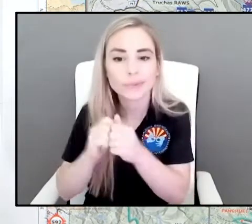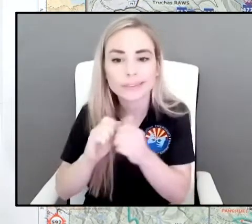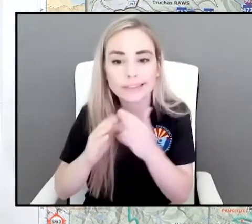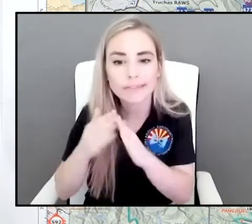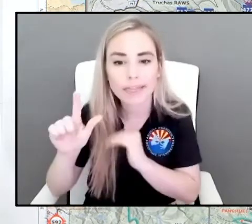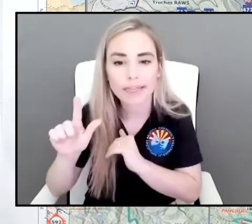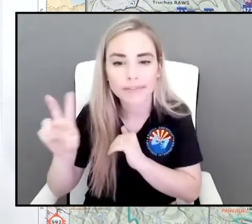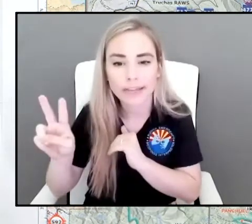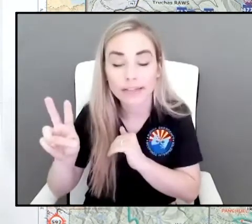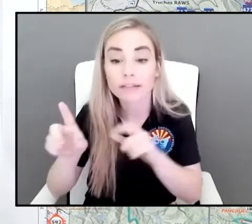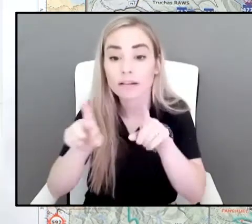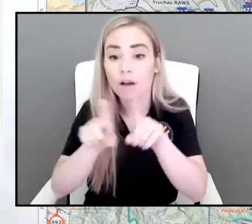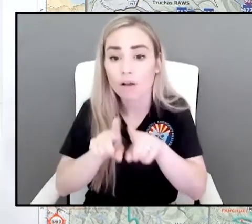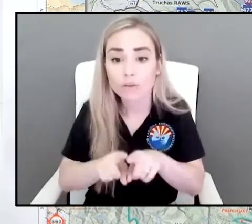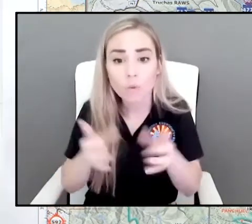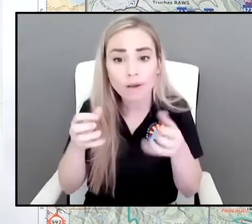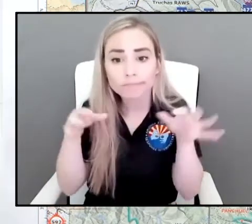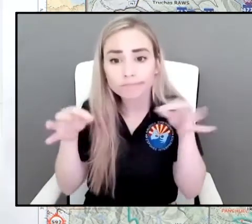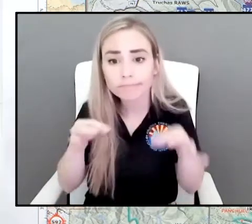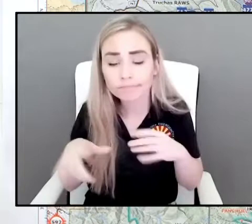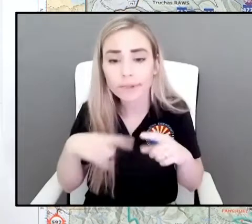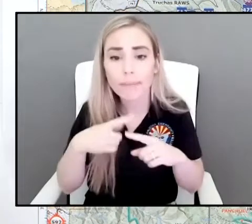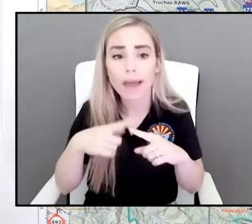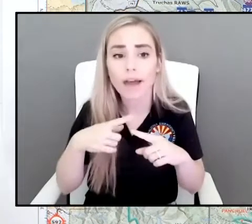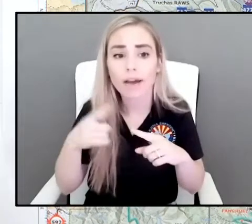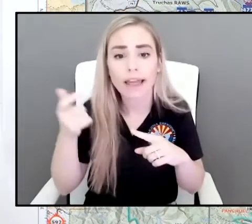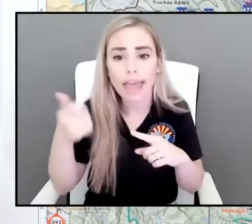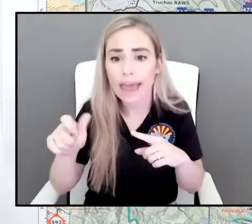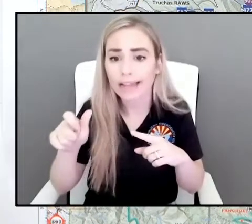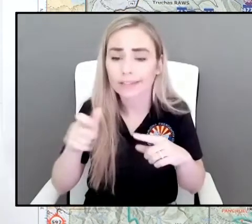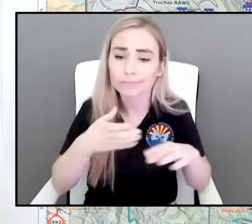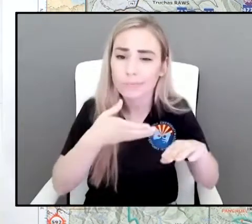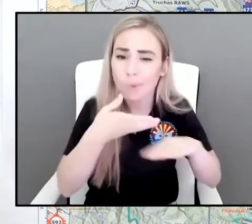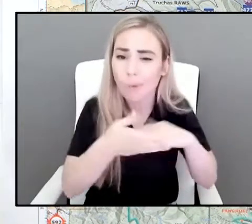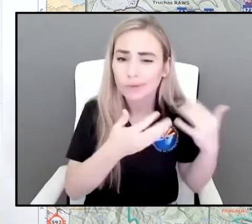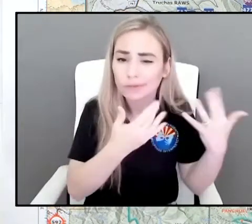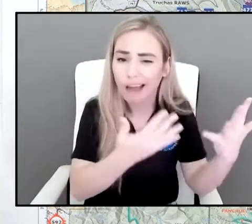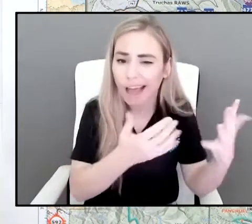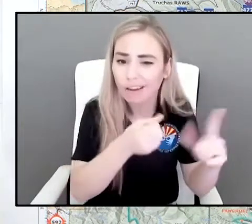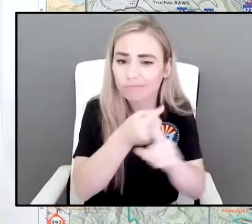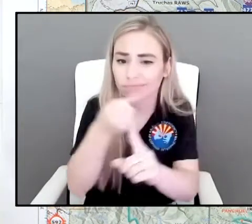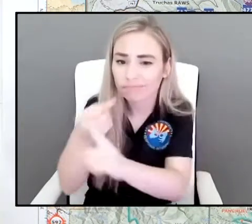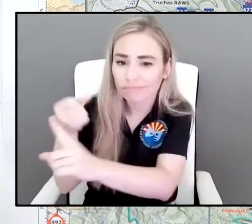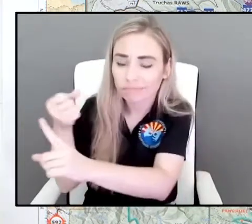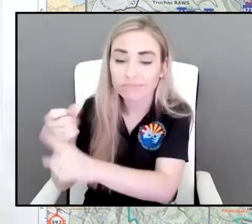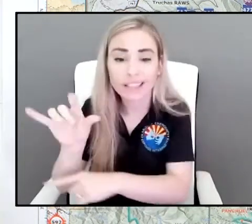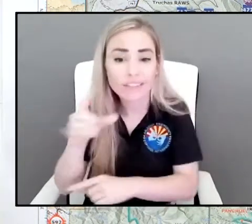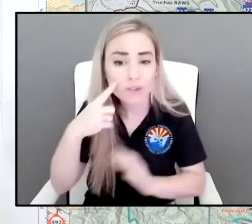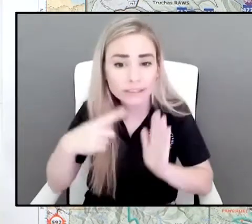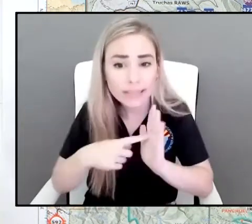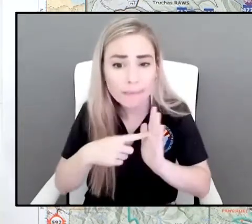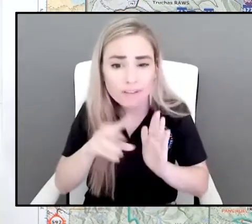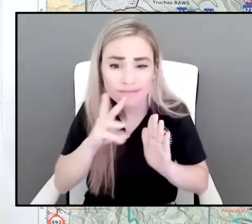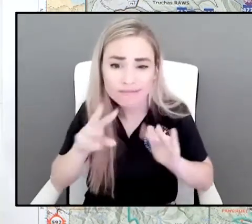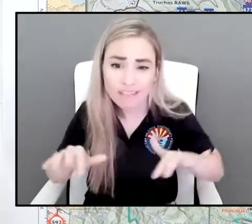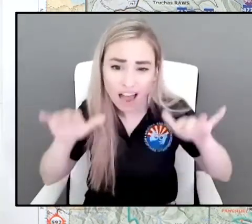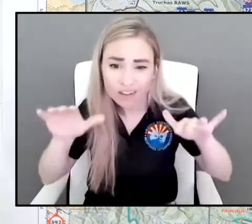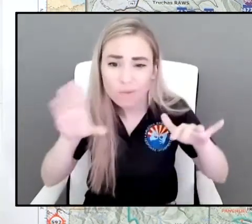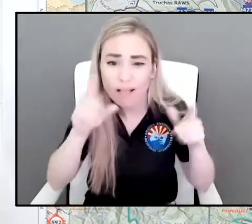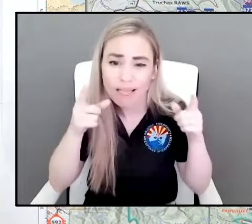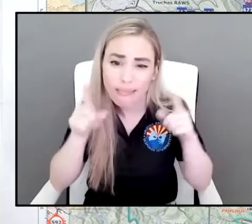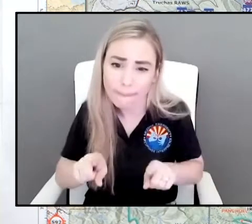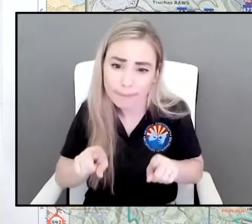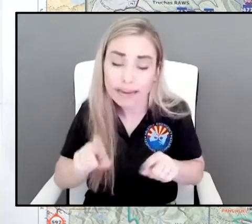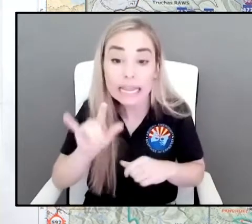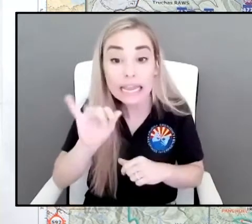incidents that we may have. We are going to experience some flooding, so if you do have some flooding and you have an emergency, please dial 911